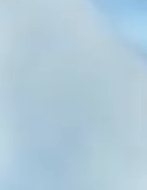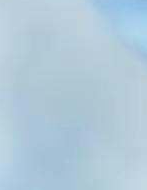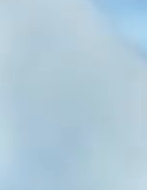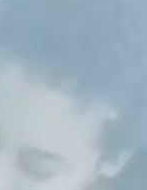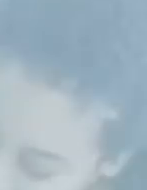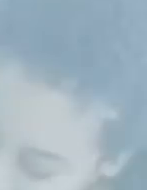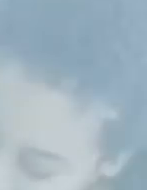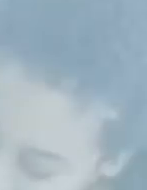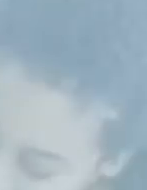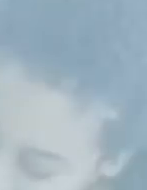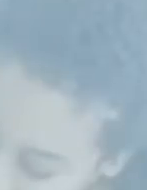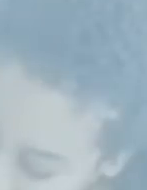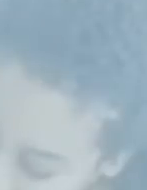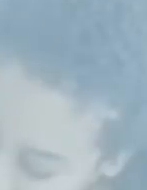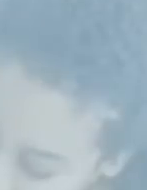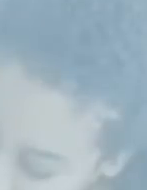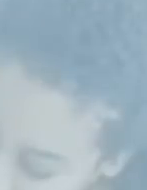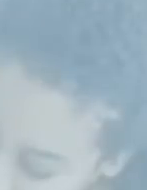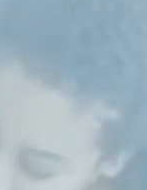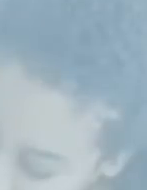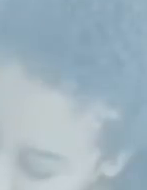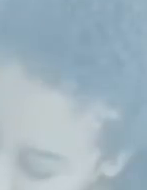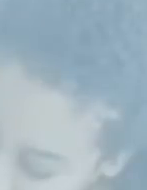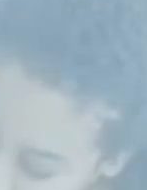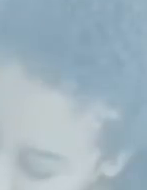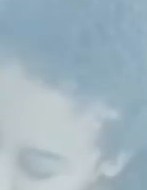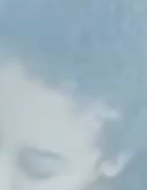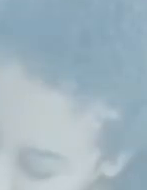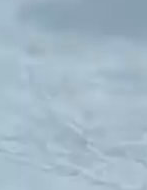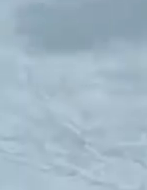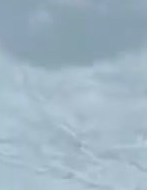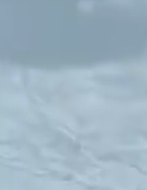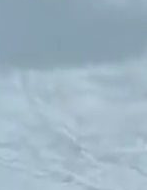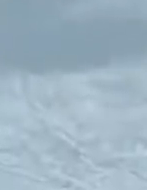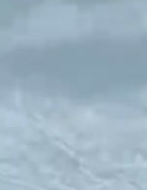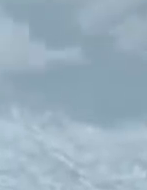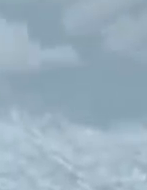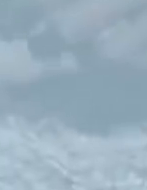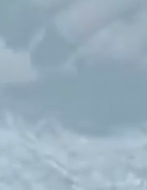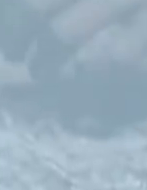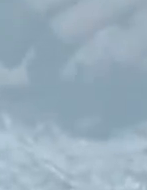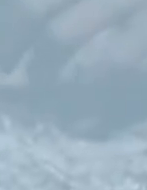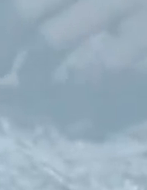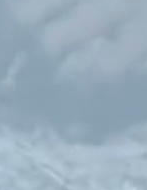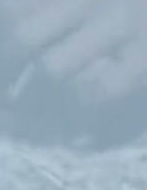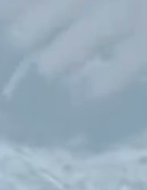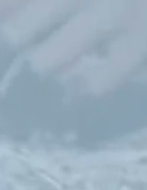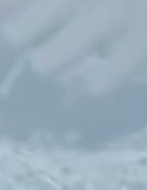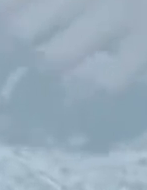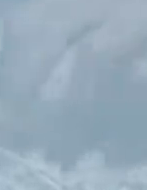stories. Pass on traditional recipes. Play marbles and gigs.